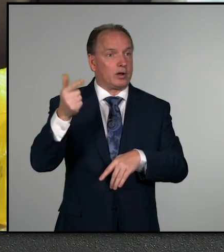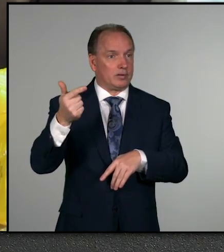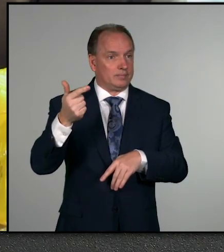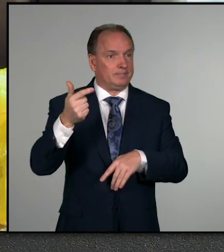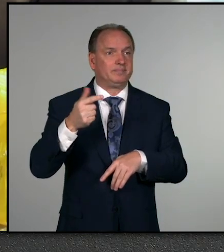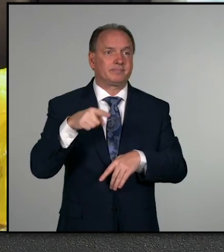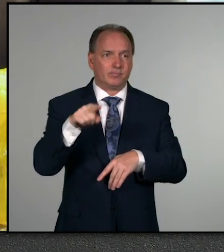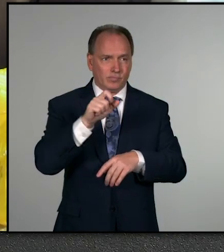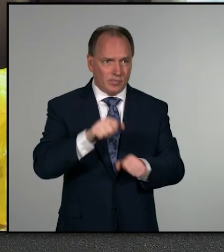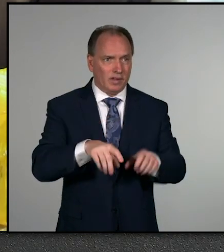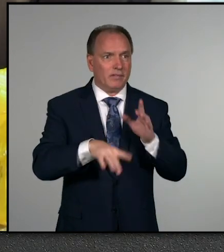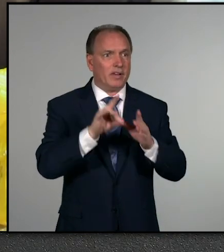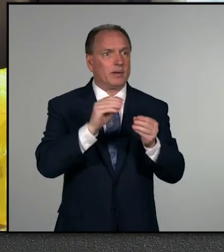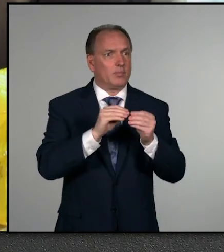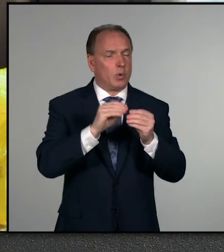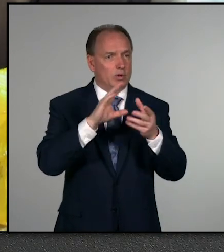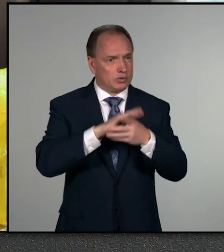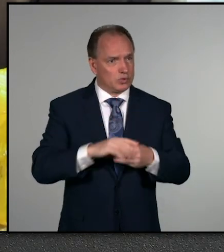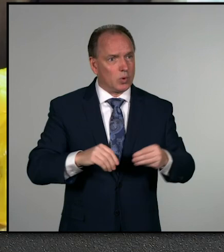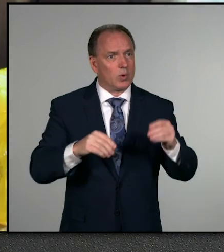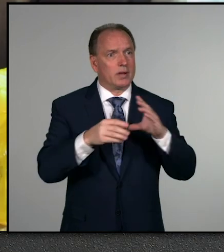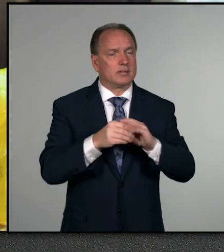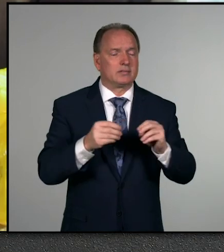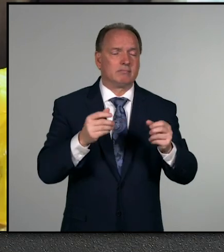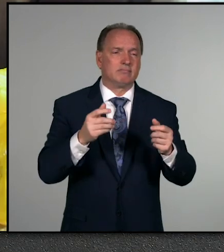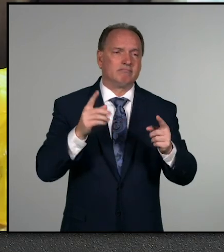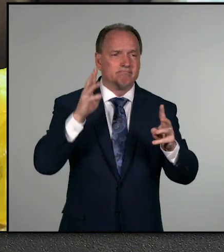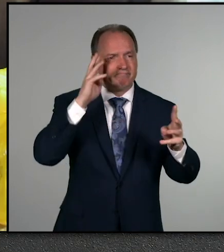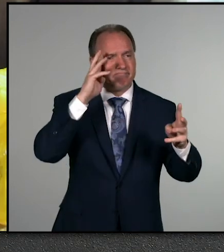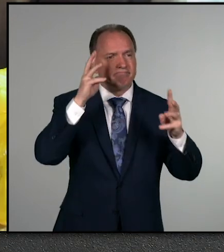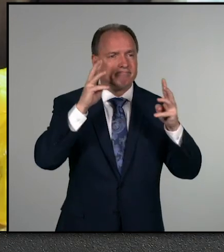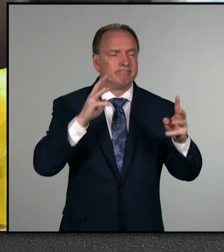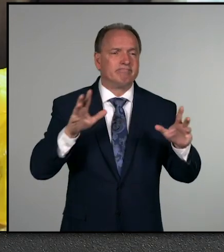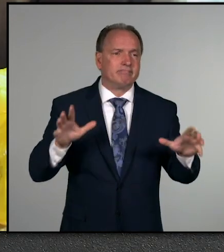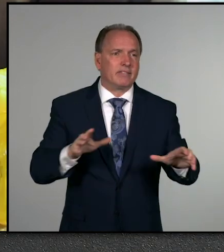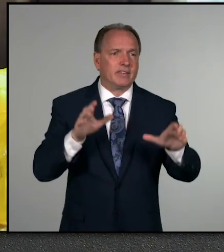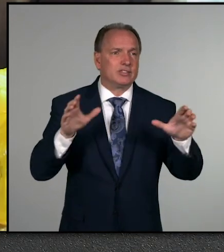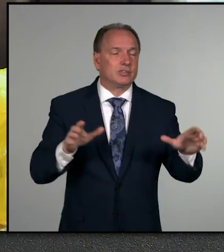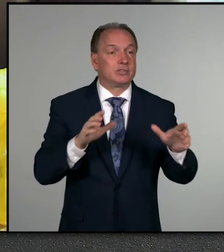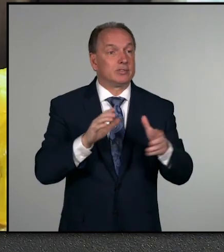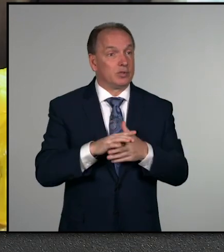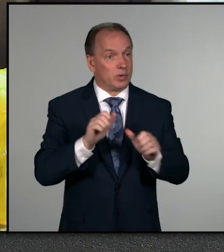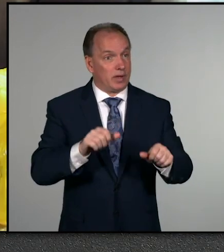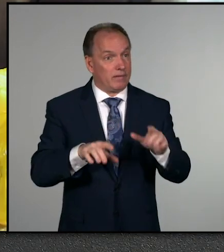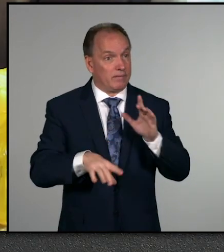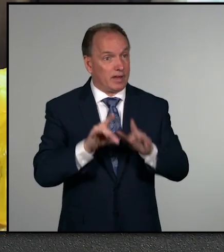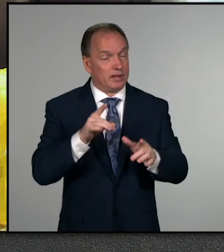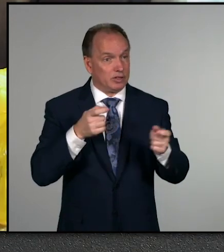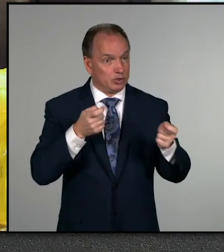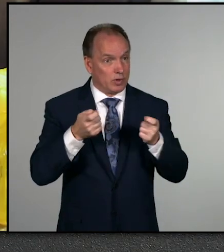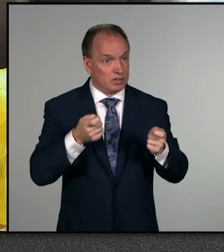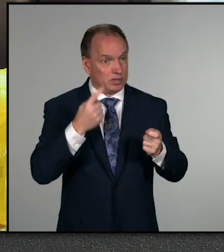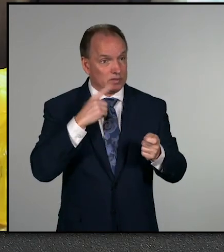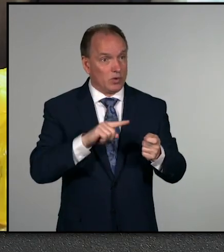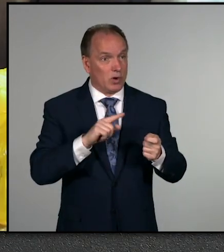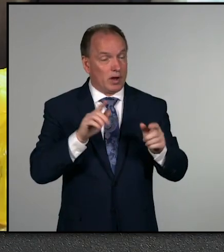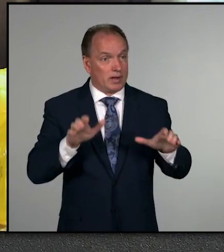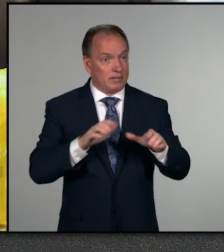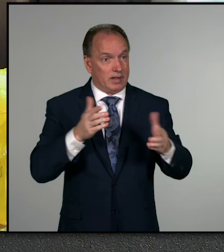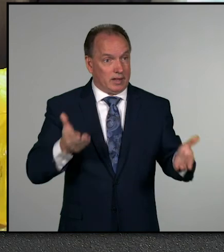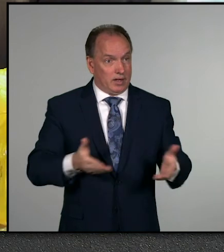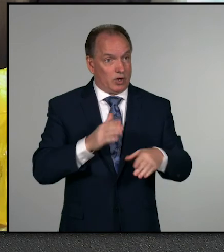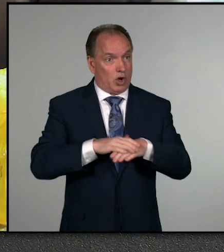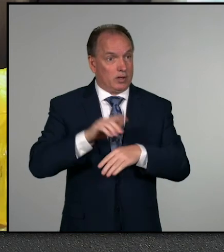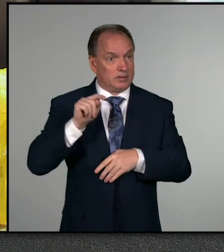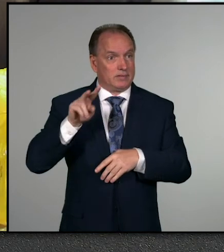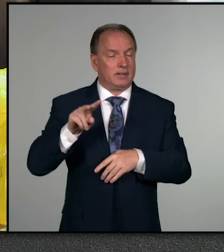PBS.org. You can find more Clifford stories and lots of adventures. You can also find directions for the activities that we do here